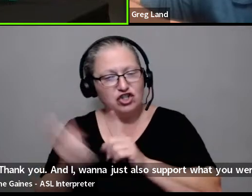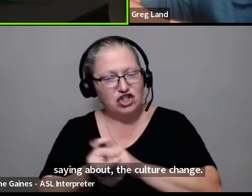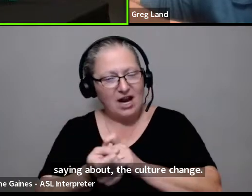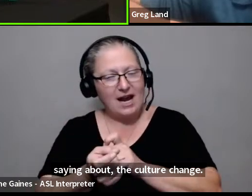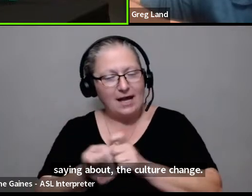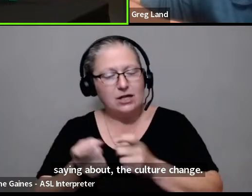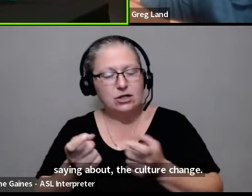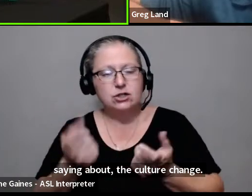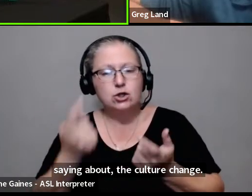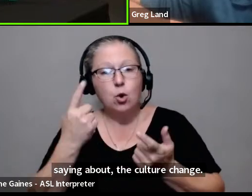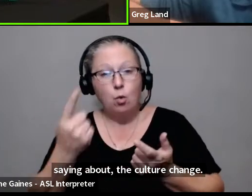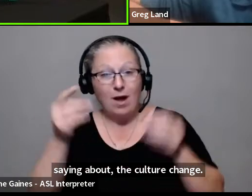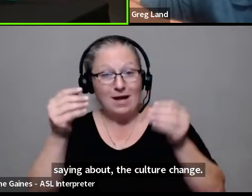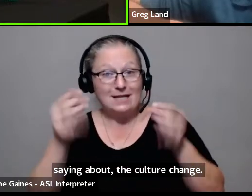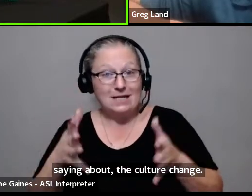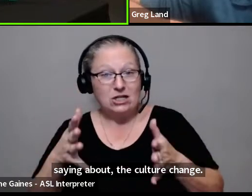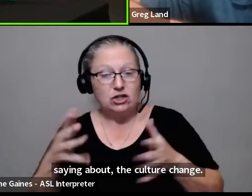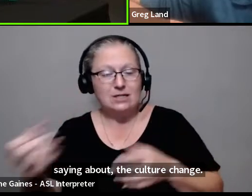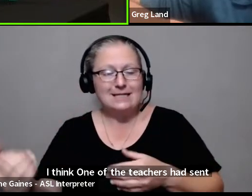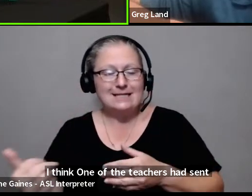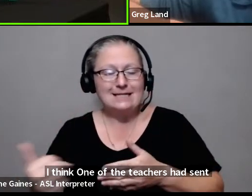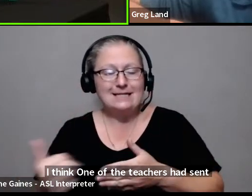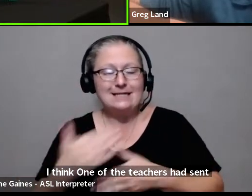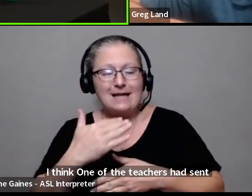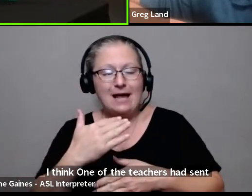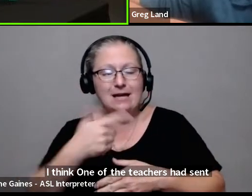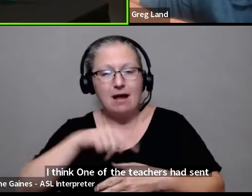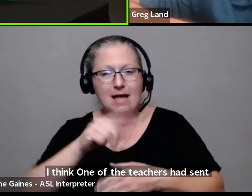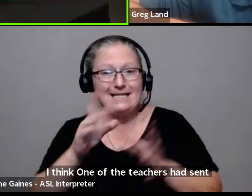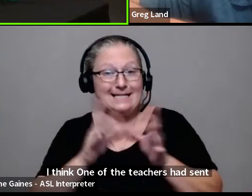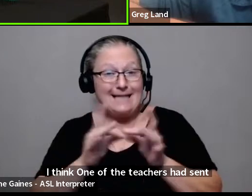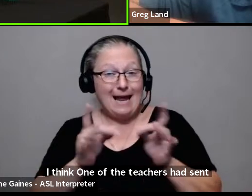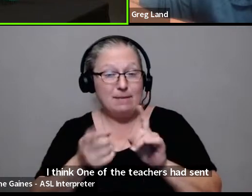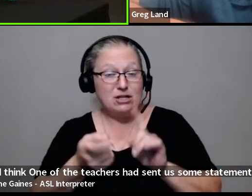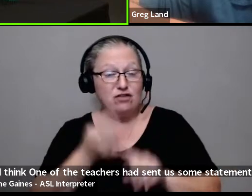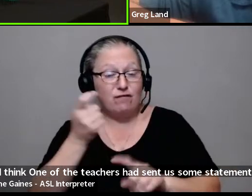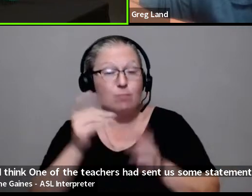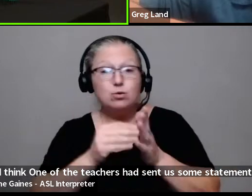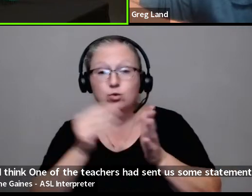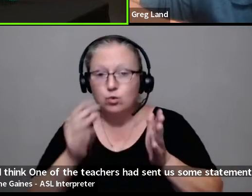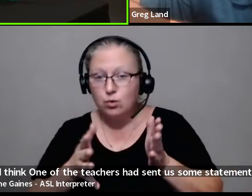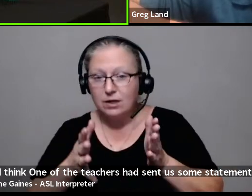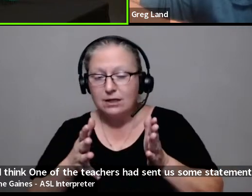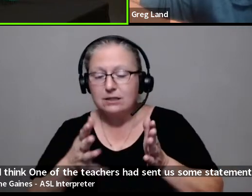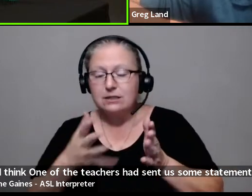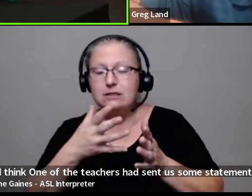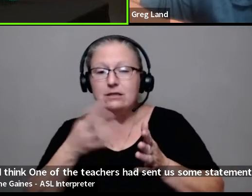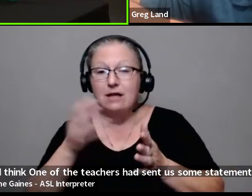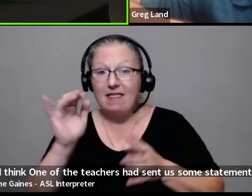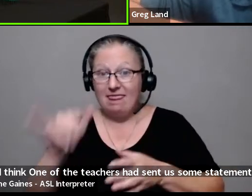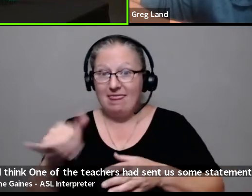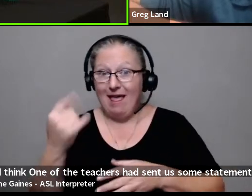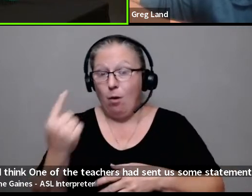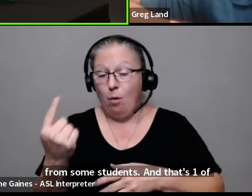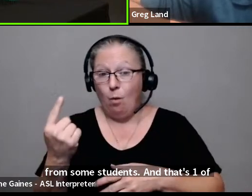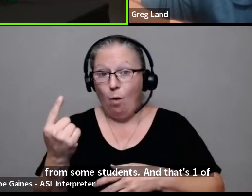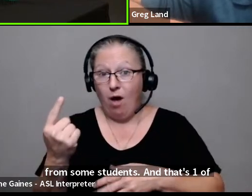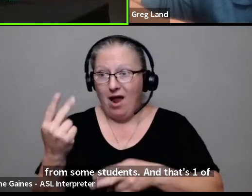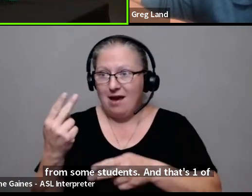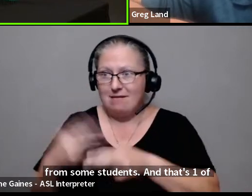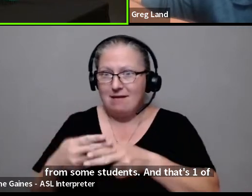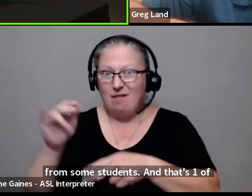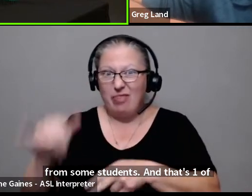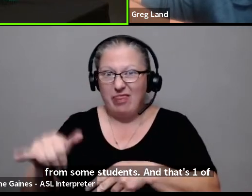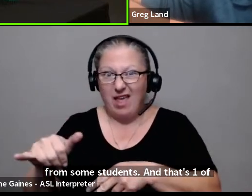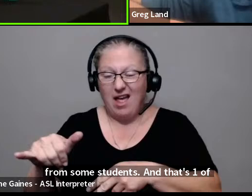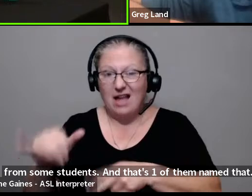one of the teachers had sent us some statements from some students, and that's one of them named that